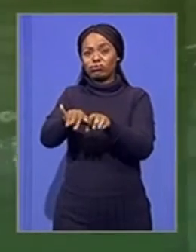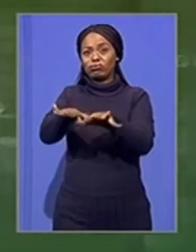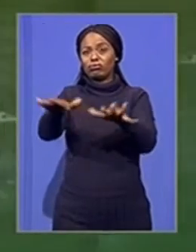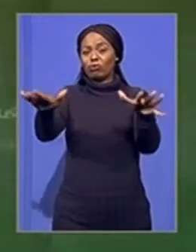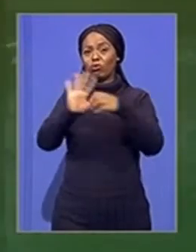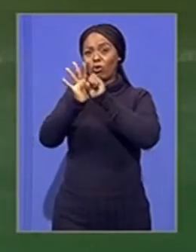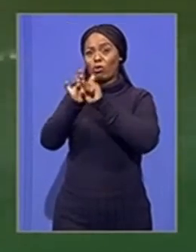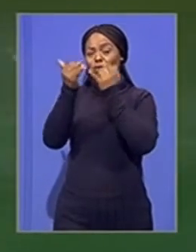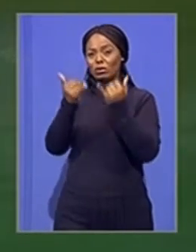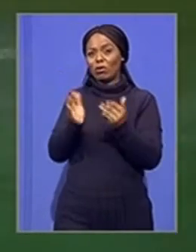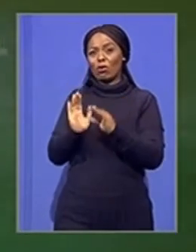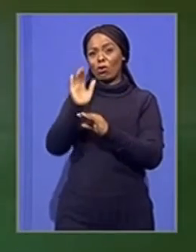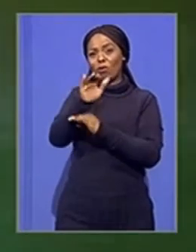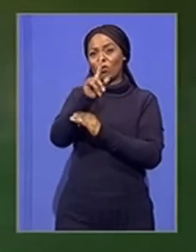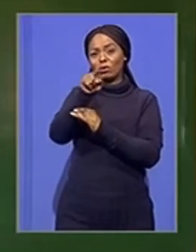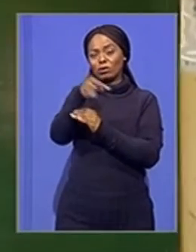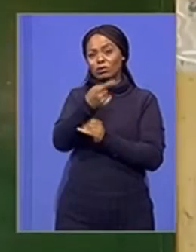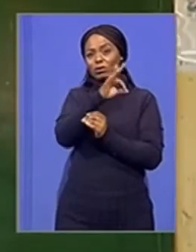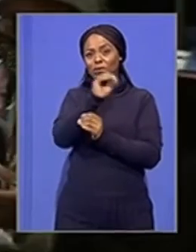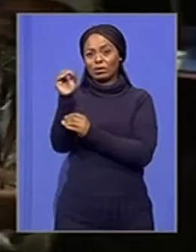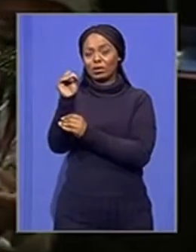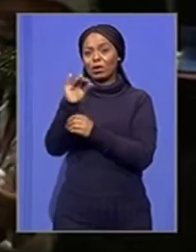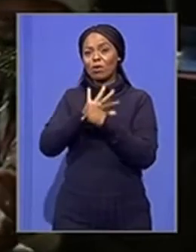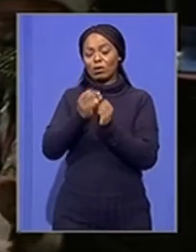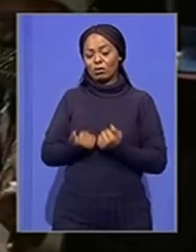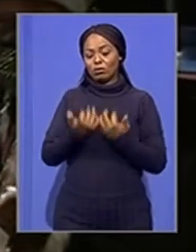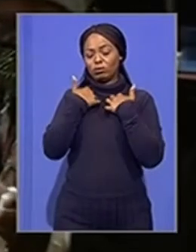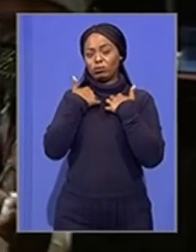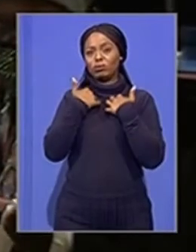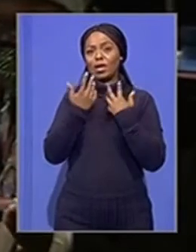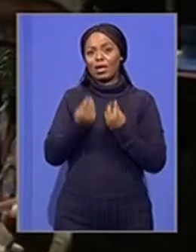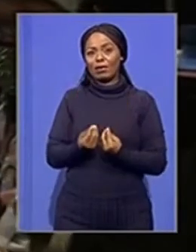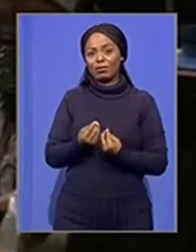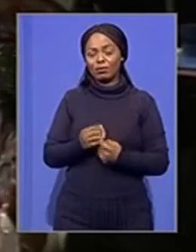fetang 1,300 ba tshwaeditsweng ke kokwanahloko ya COVID-19.